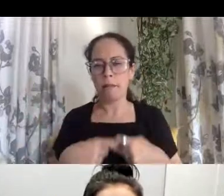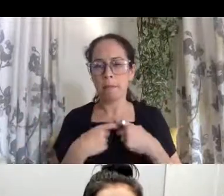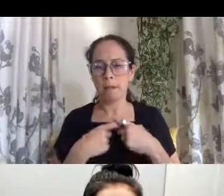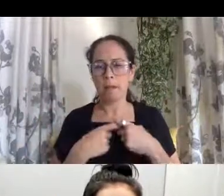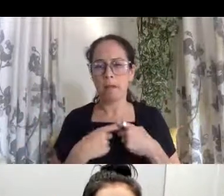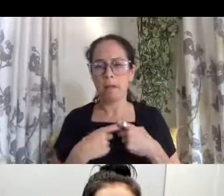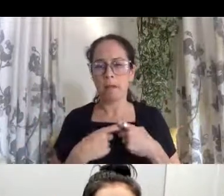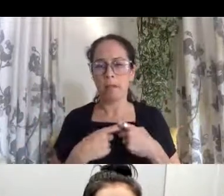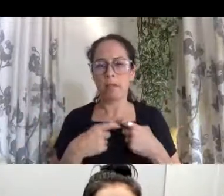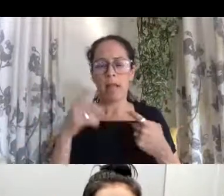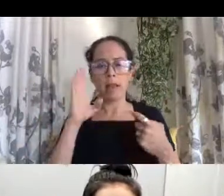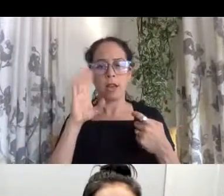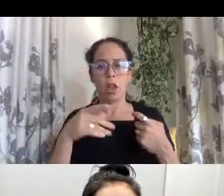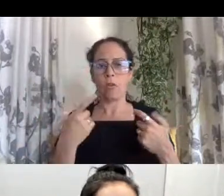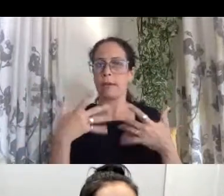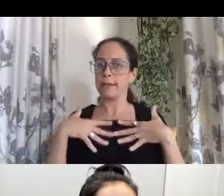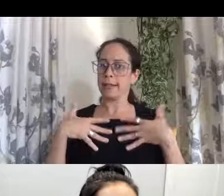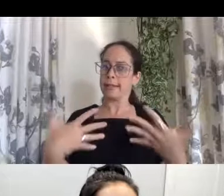consents can create a little bit of